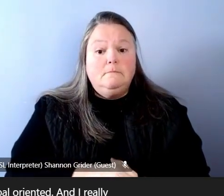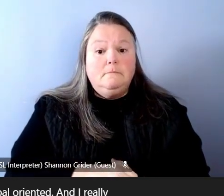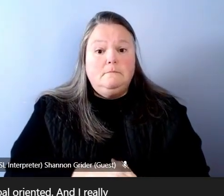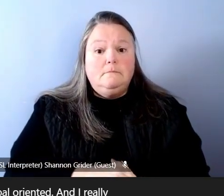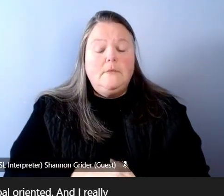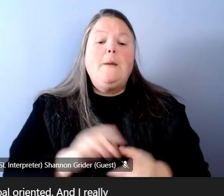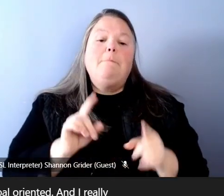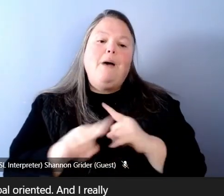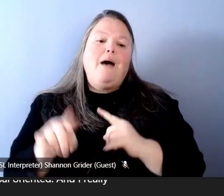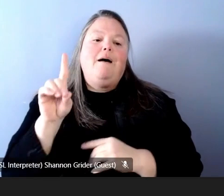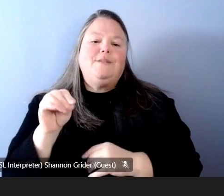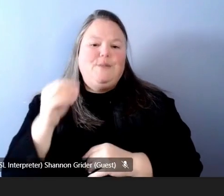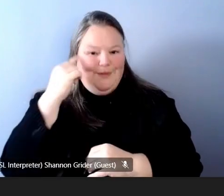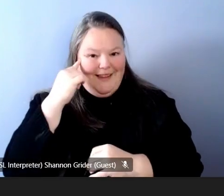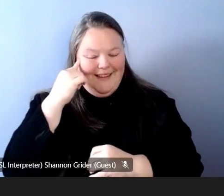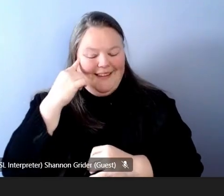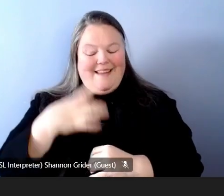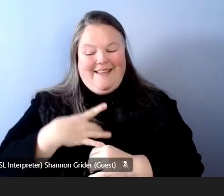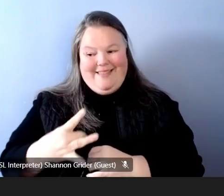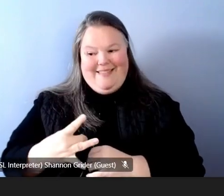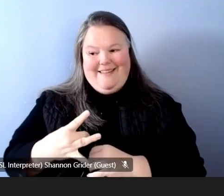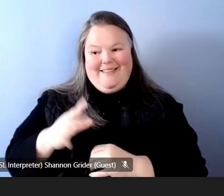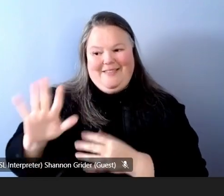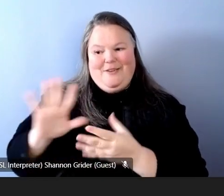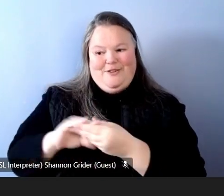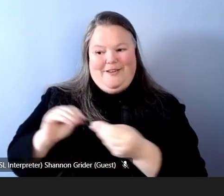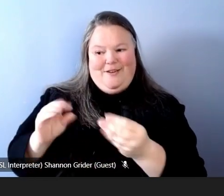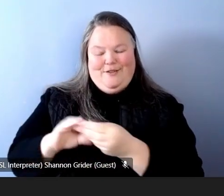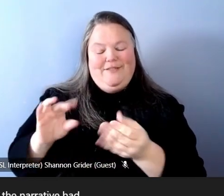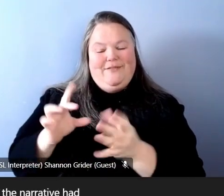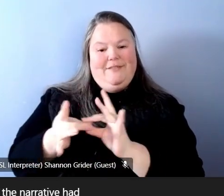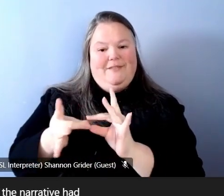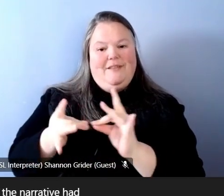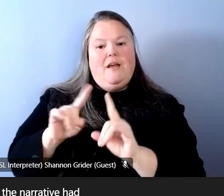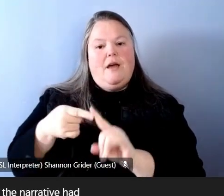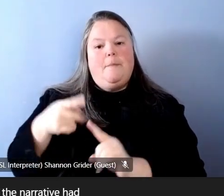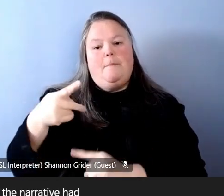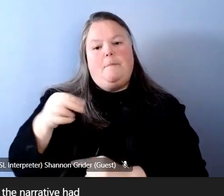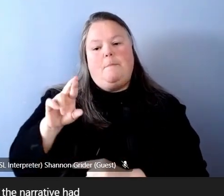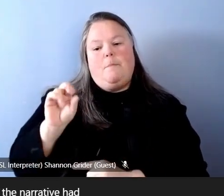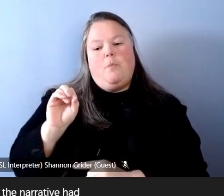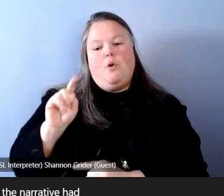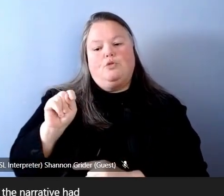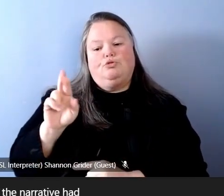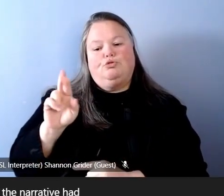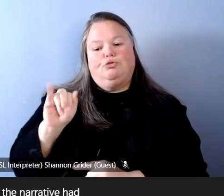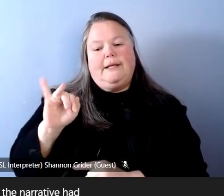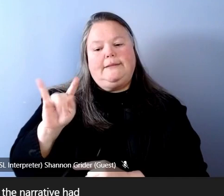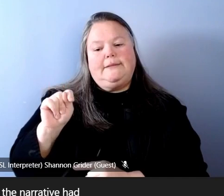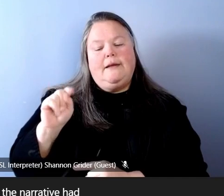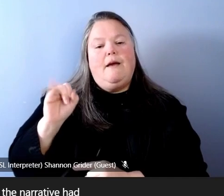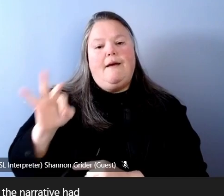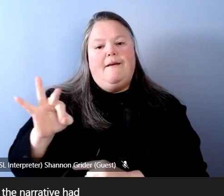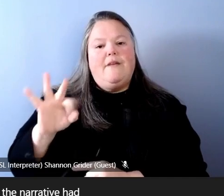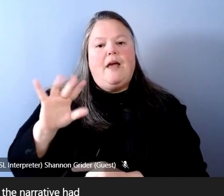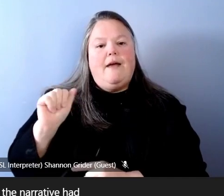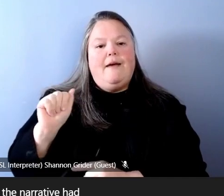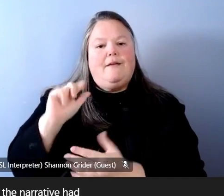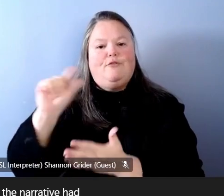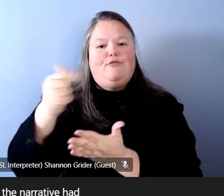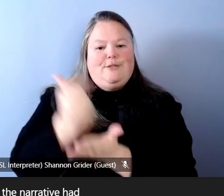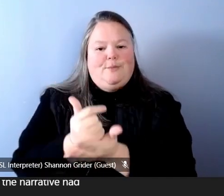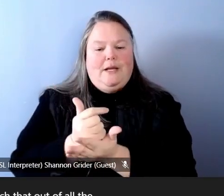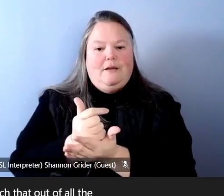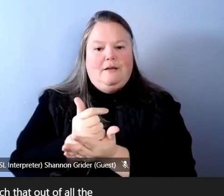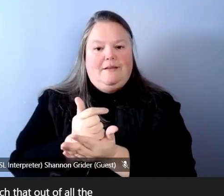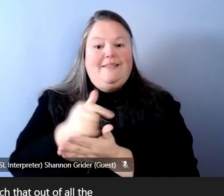But I do think I really liked how the narrative had mentioned Portrait of a Graduate, which that out of all the other ones,